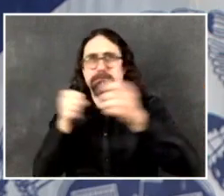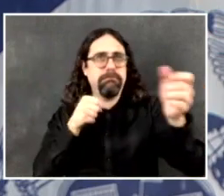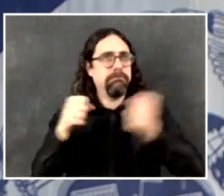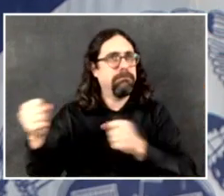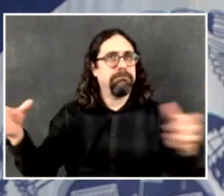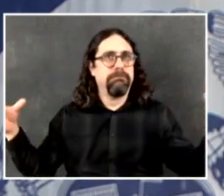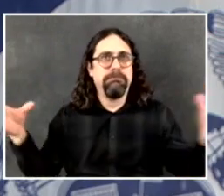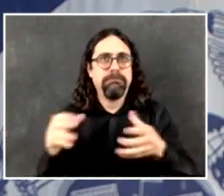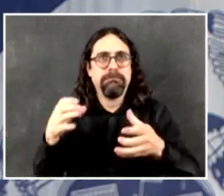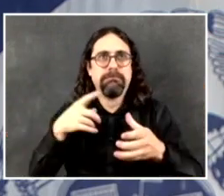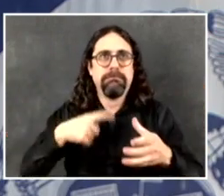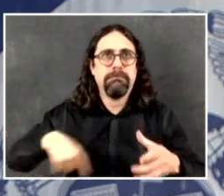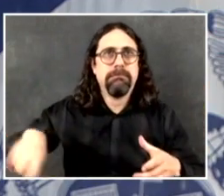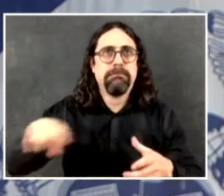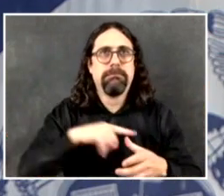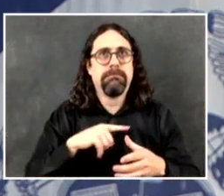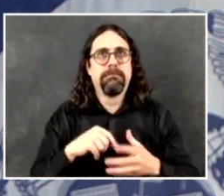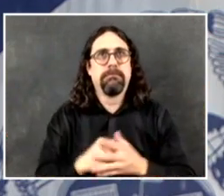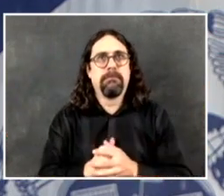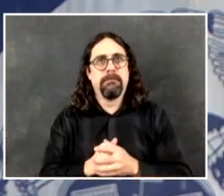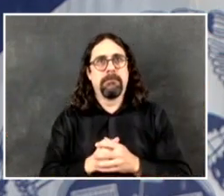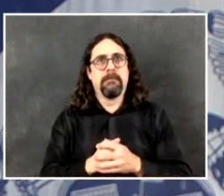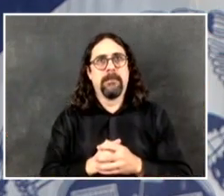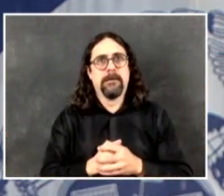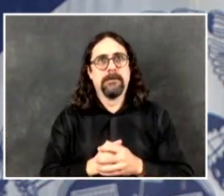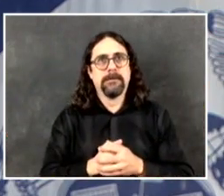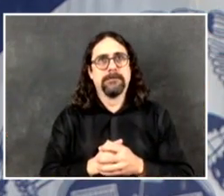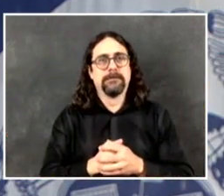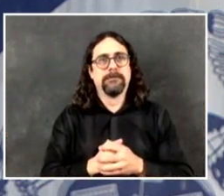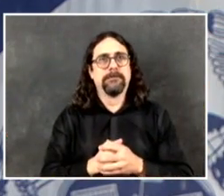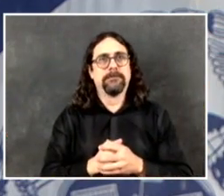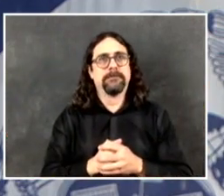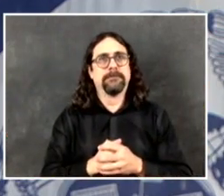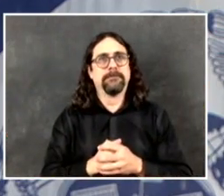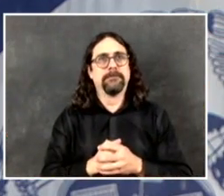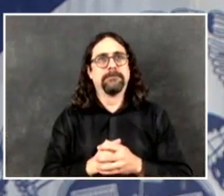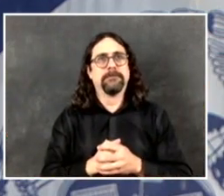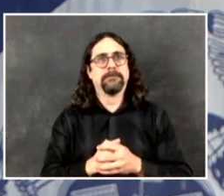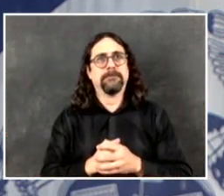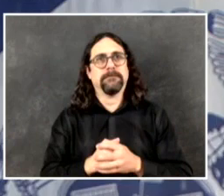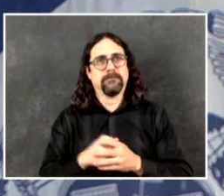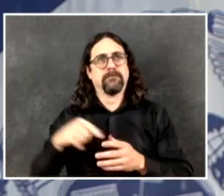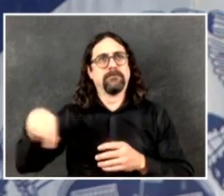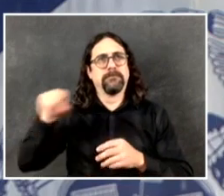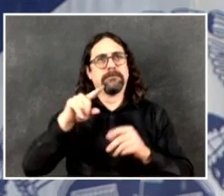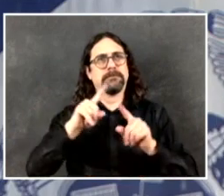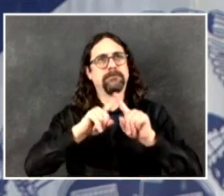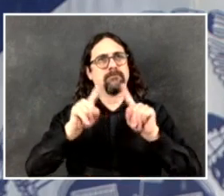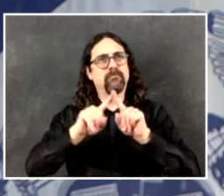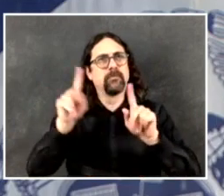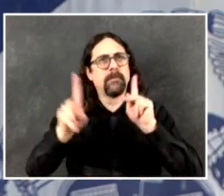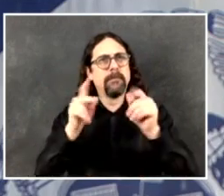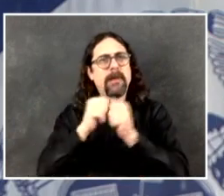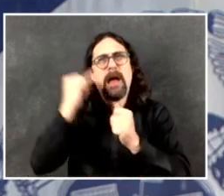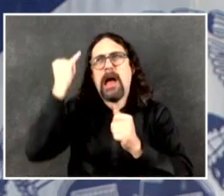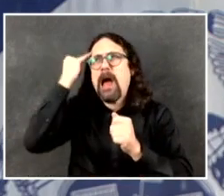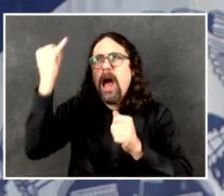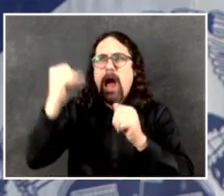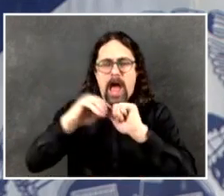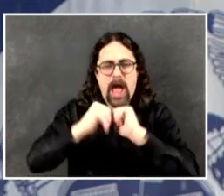economy, bring their brain power, their ideas, their perspectives to help us do all we